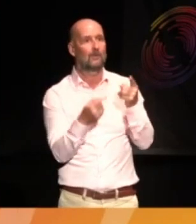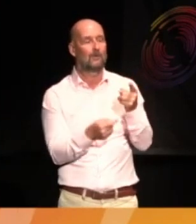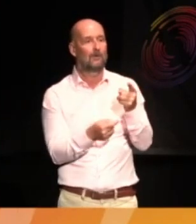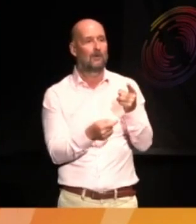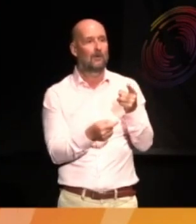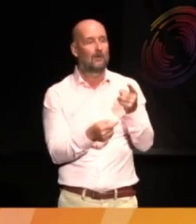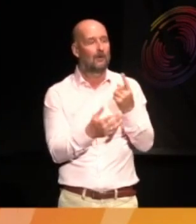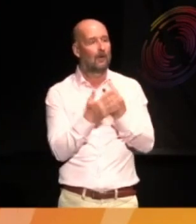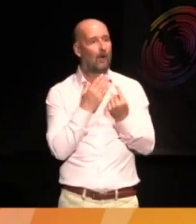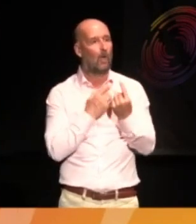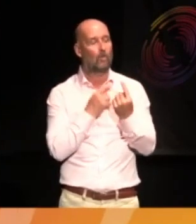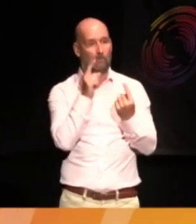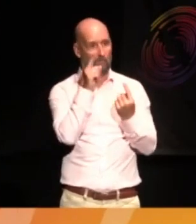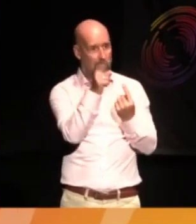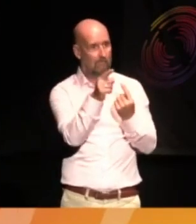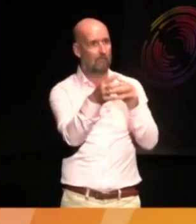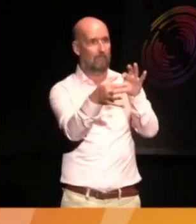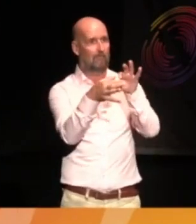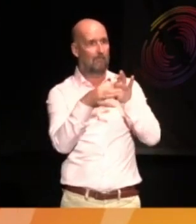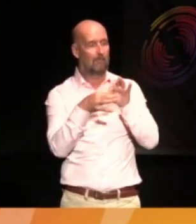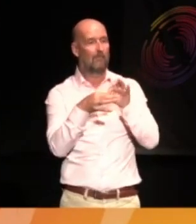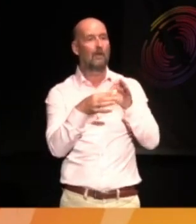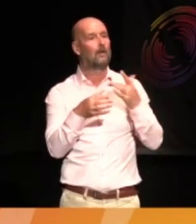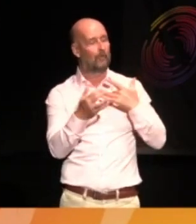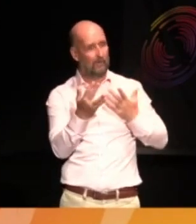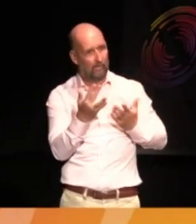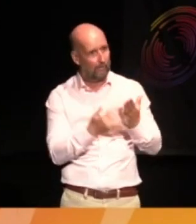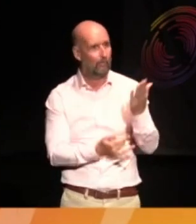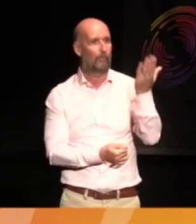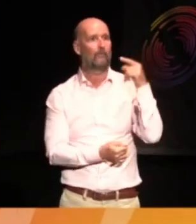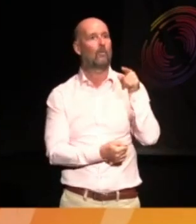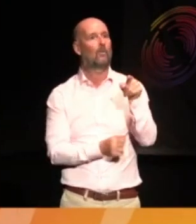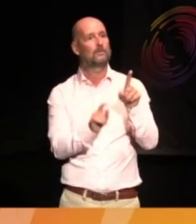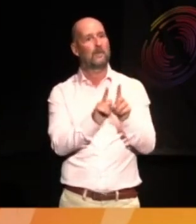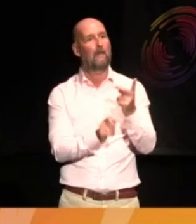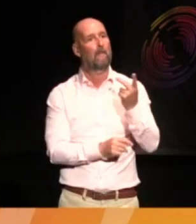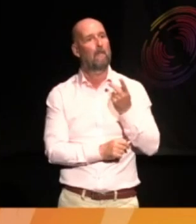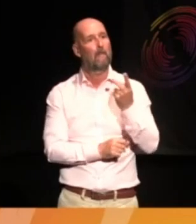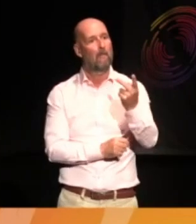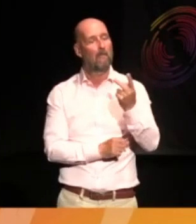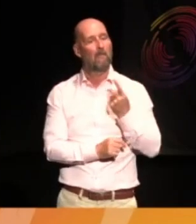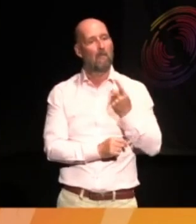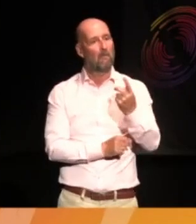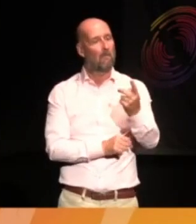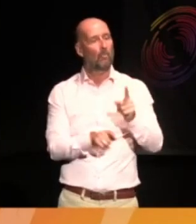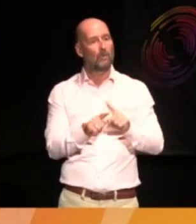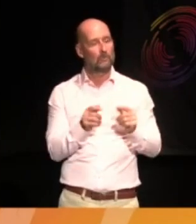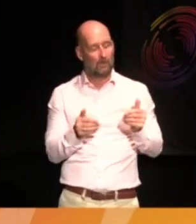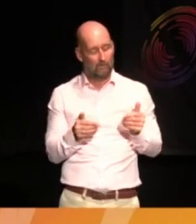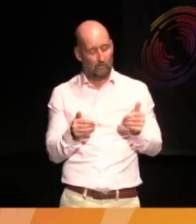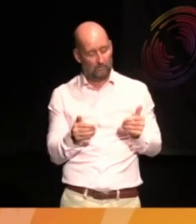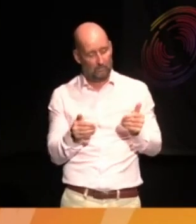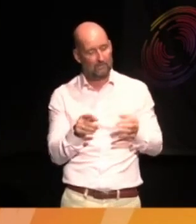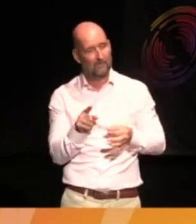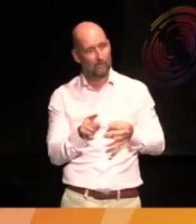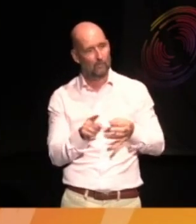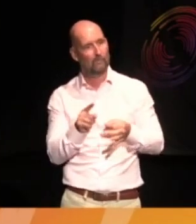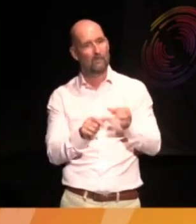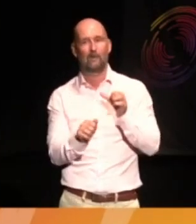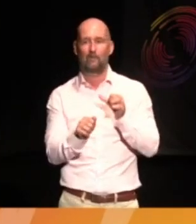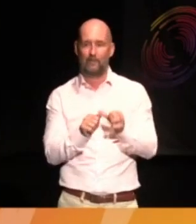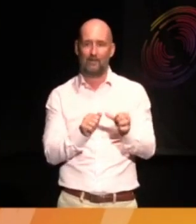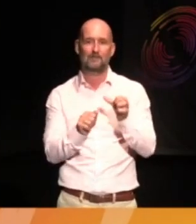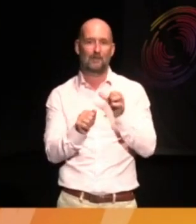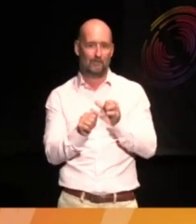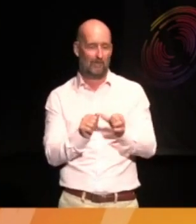actually alone. These are lives that have been lived before, and we're trying to move things inch by inch a little bit better, so that